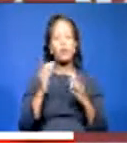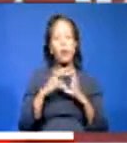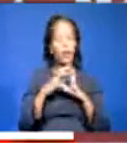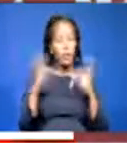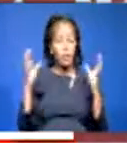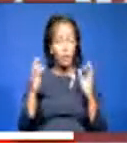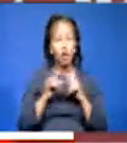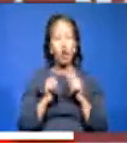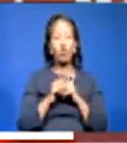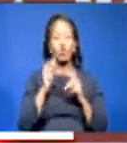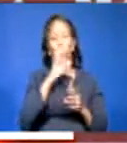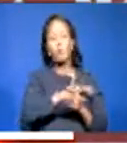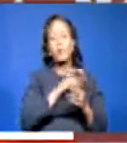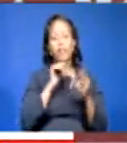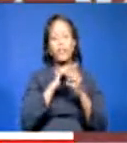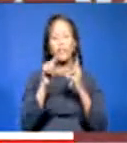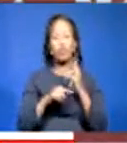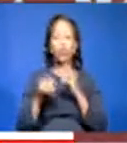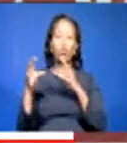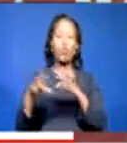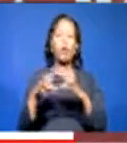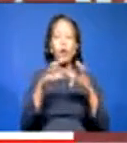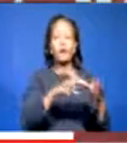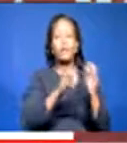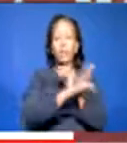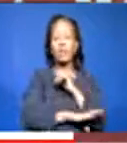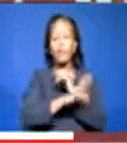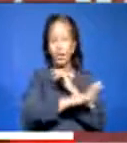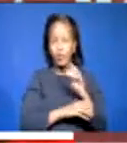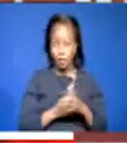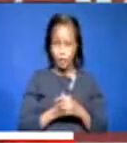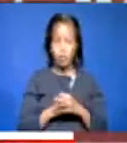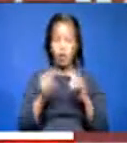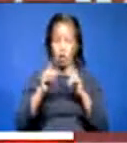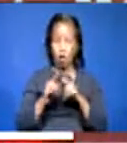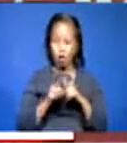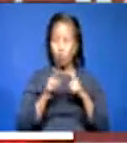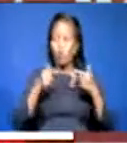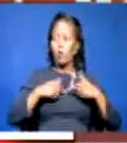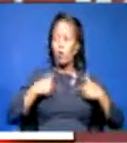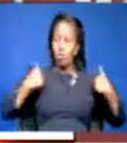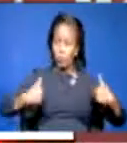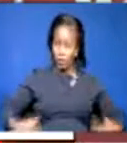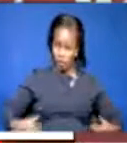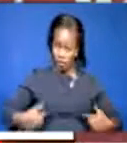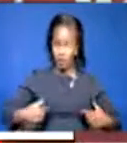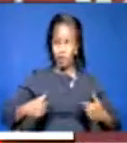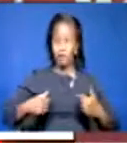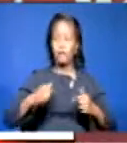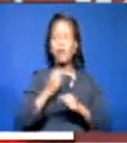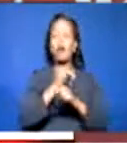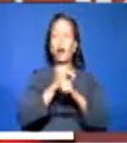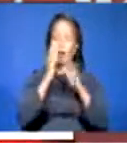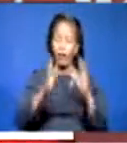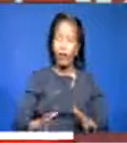sides. But, you know, from the Chinese, our style has always